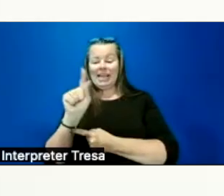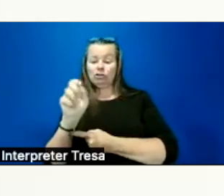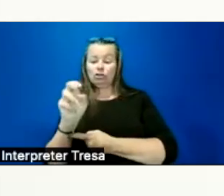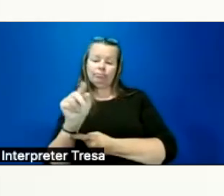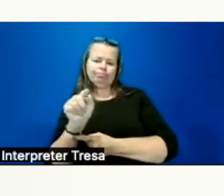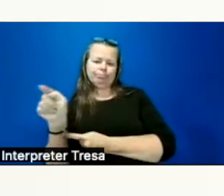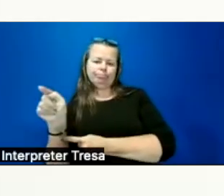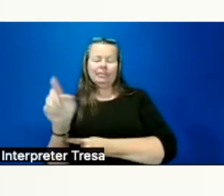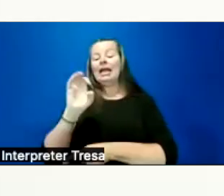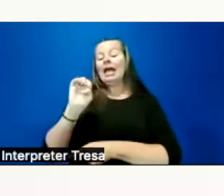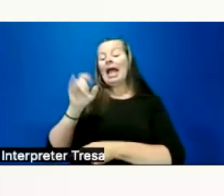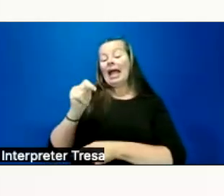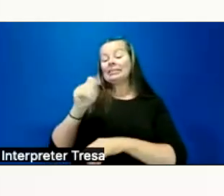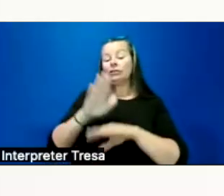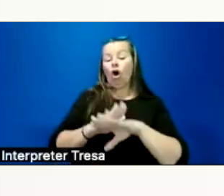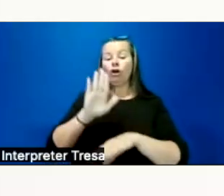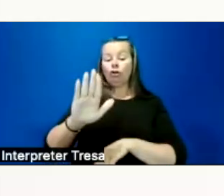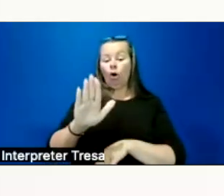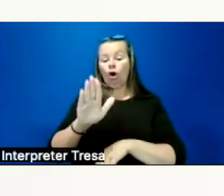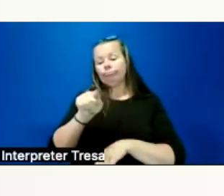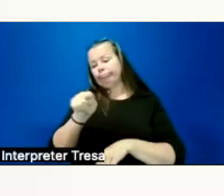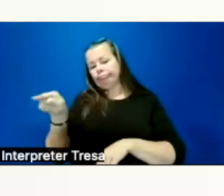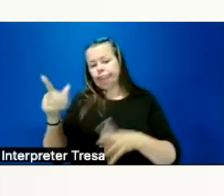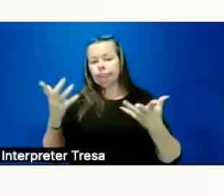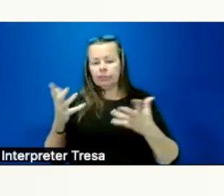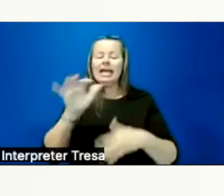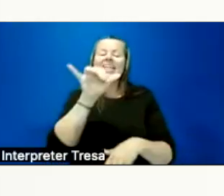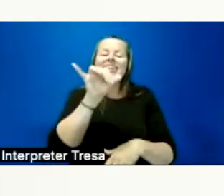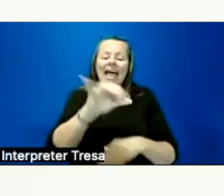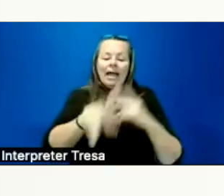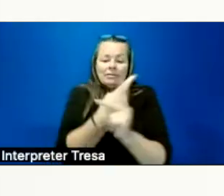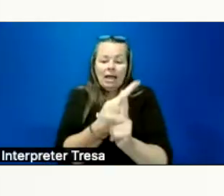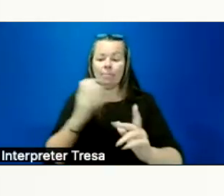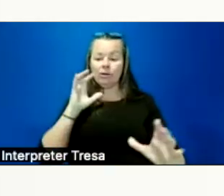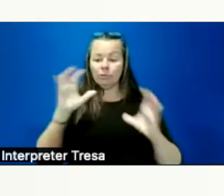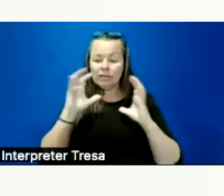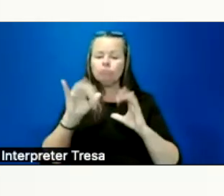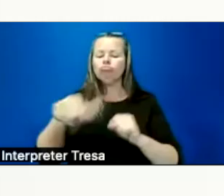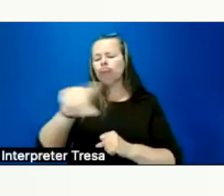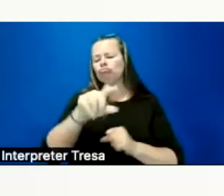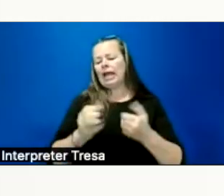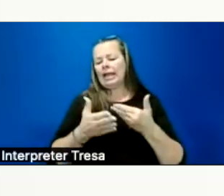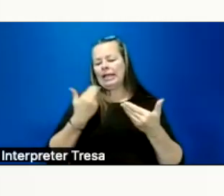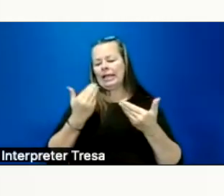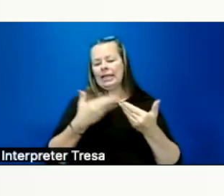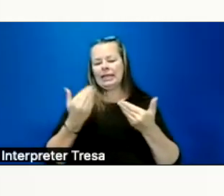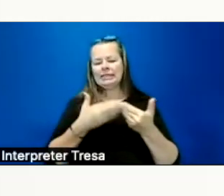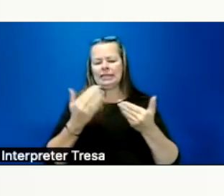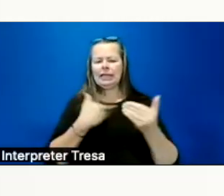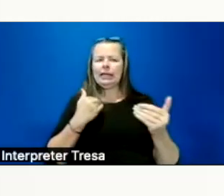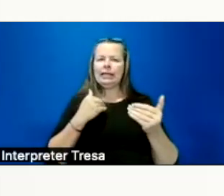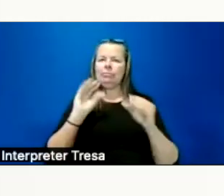exit on your so it's this kind of communication where you can easily replace the words, where it's